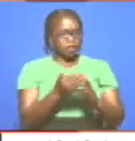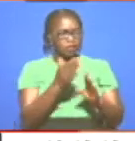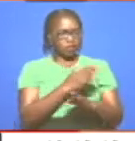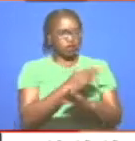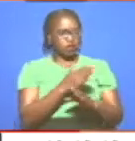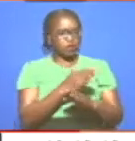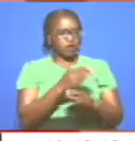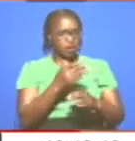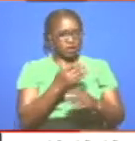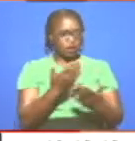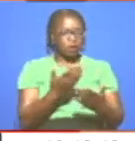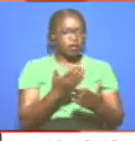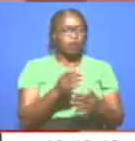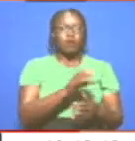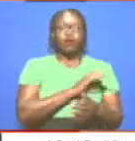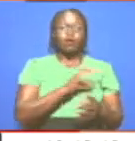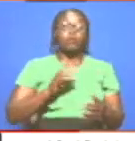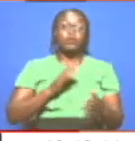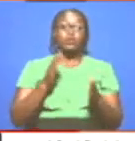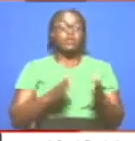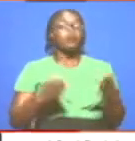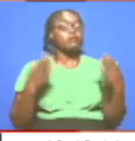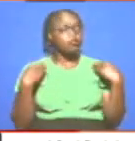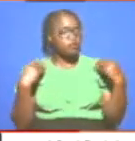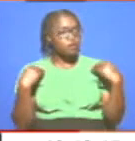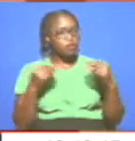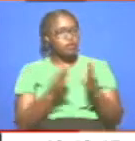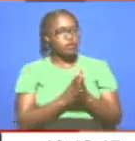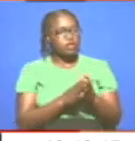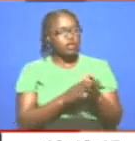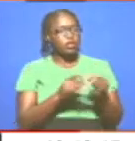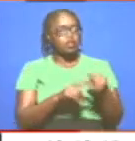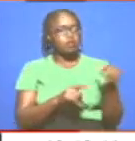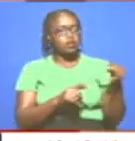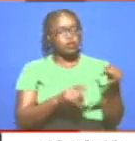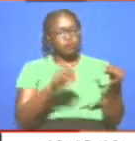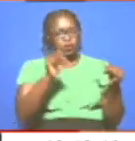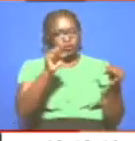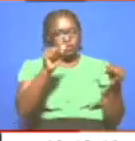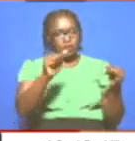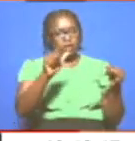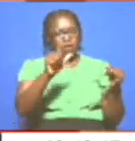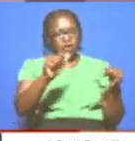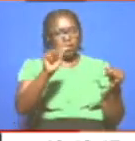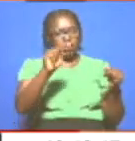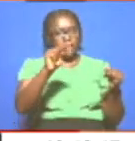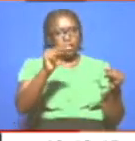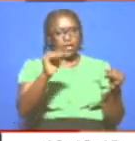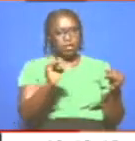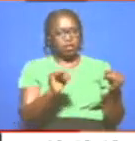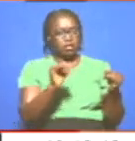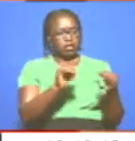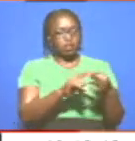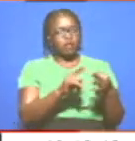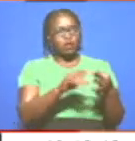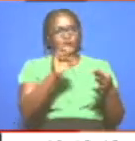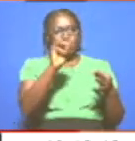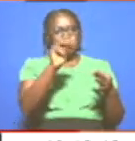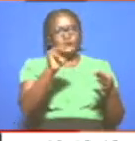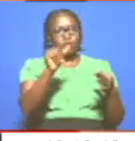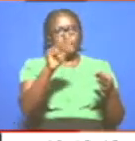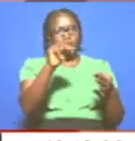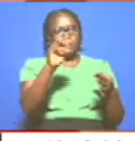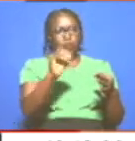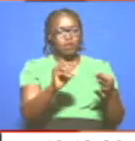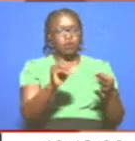commissioner for sport, as your vice chair. You've got Kalpesh Solanki as your treasurer, And Paulino Mamo was elected unopposed as the